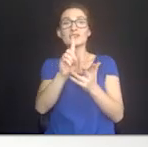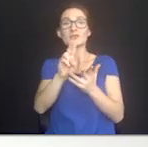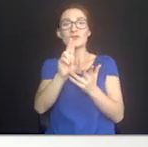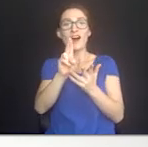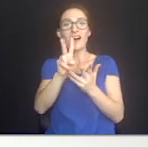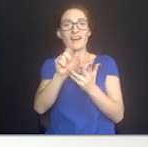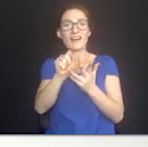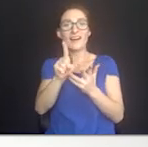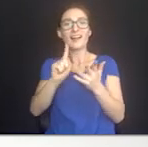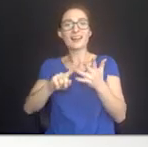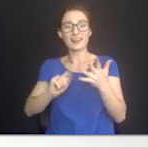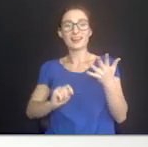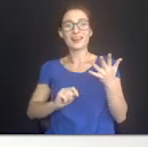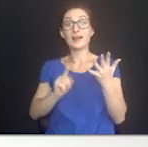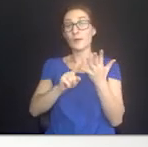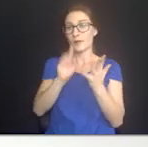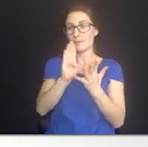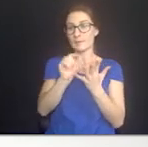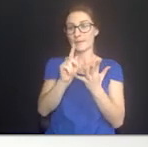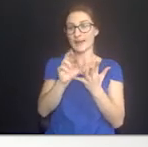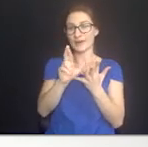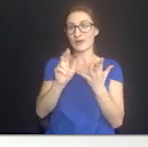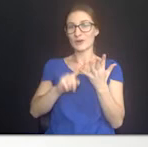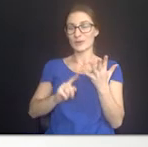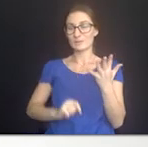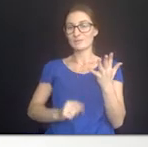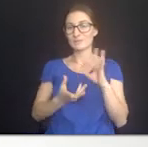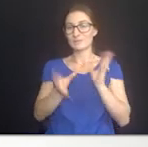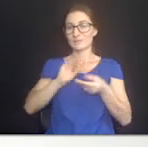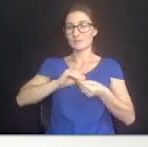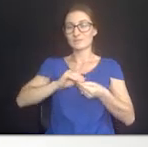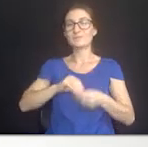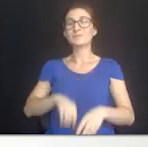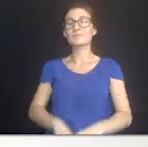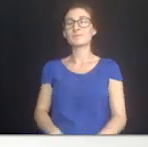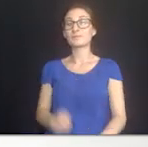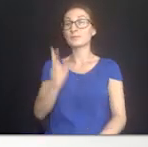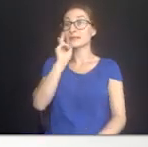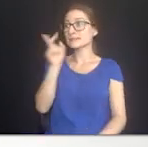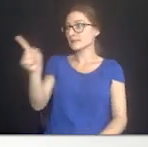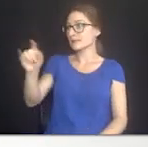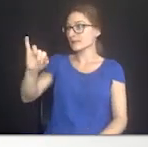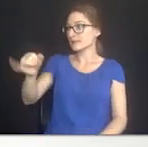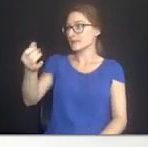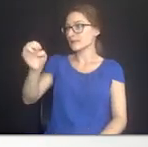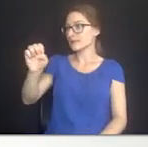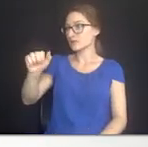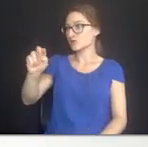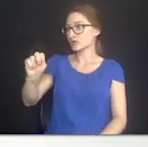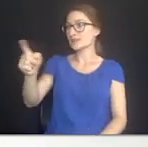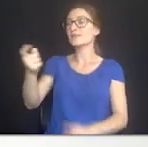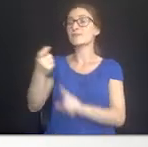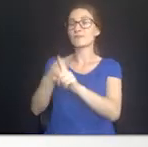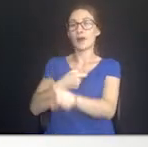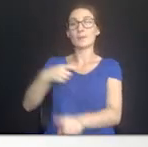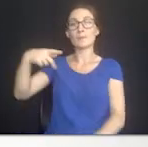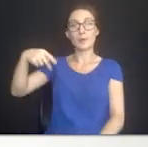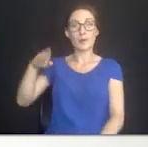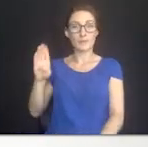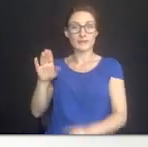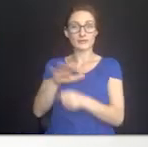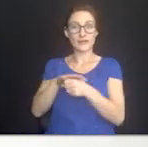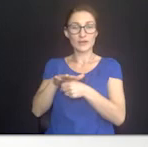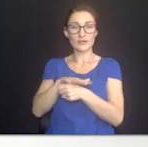sorry? Duval, yes, and Baker. And then I see Jean from our Palm